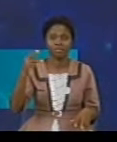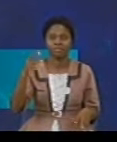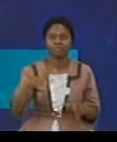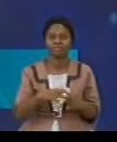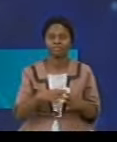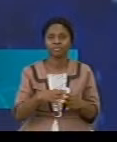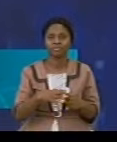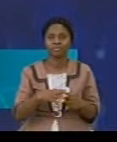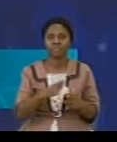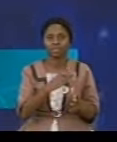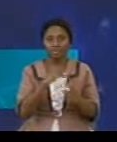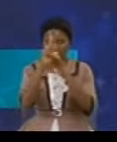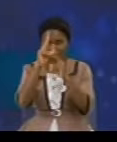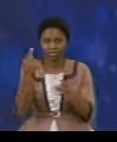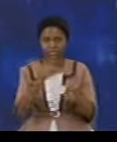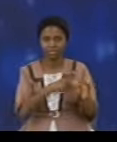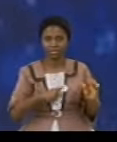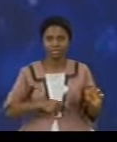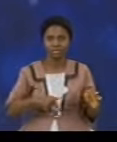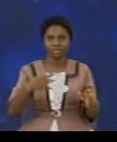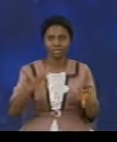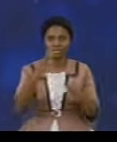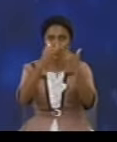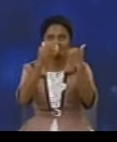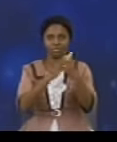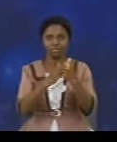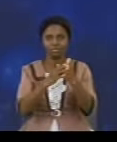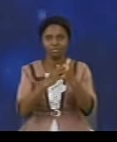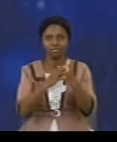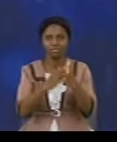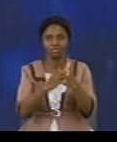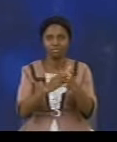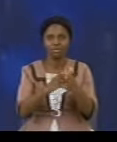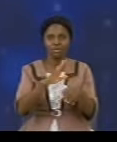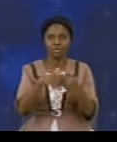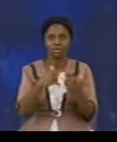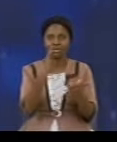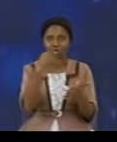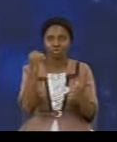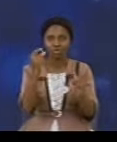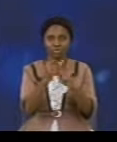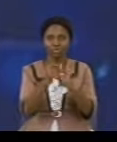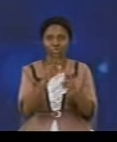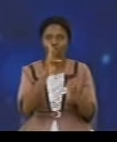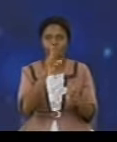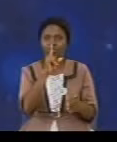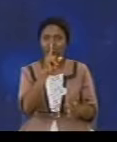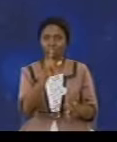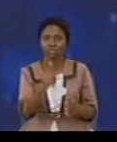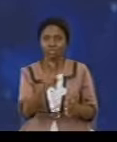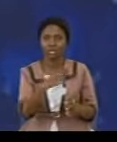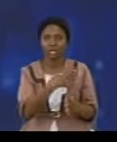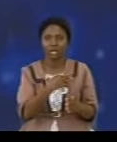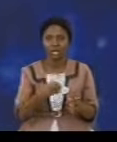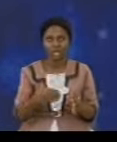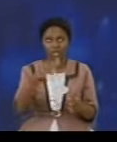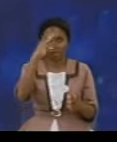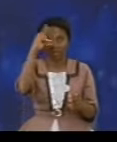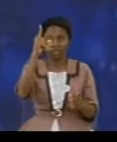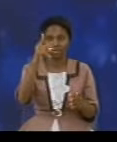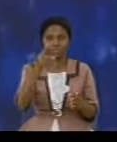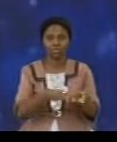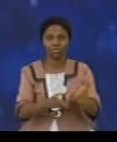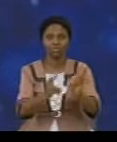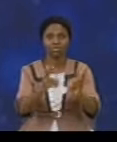King of heaven, all whose works are truth, and his ways